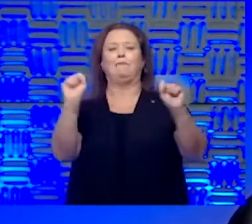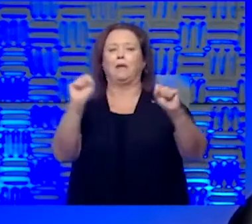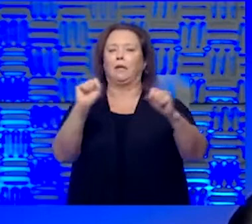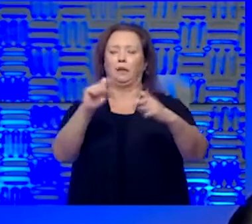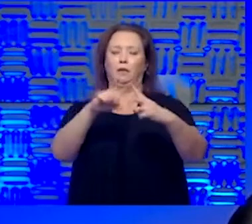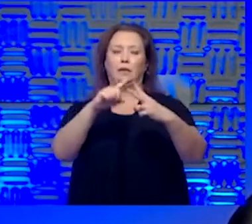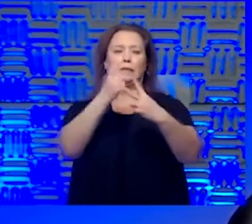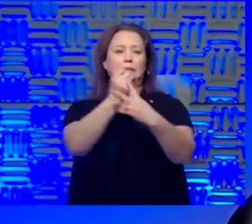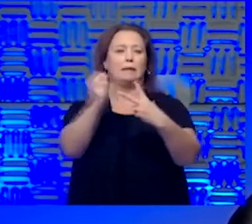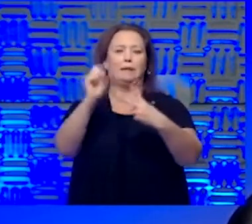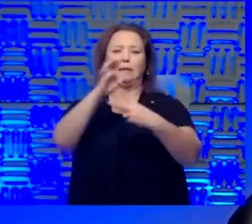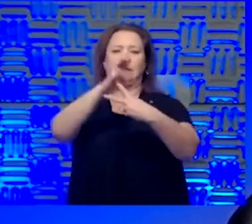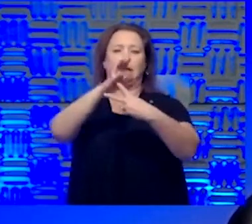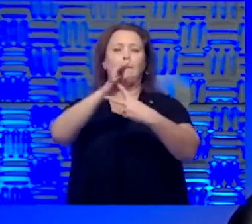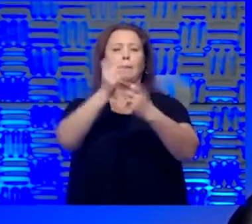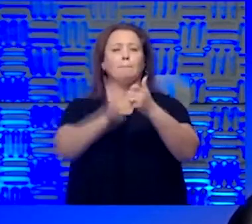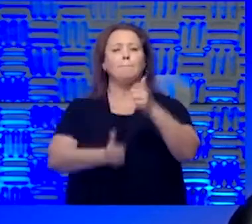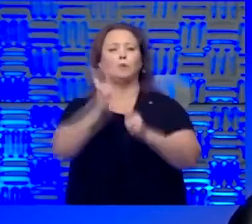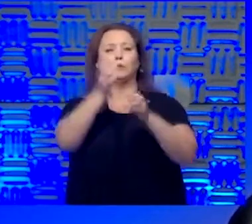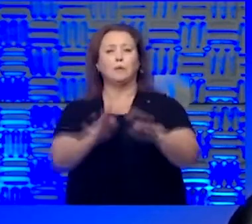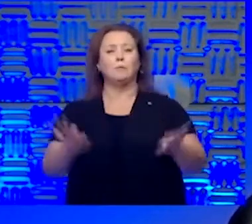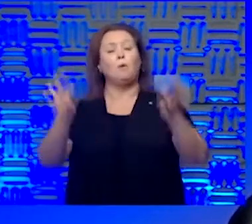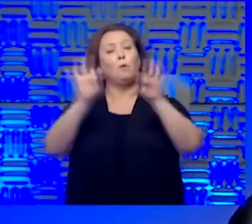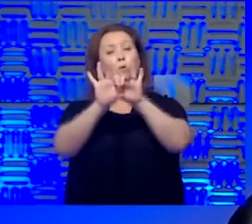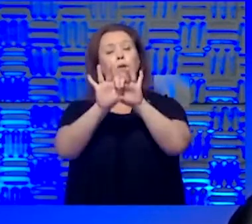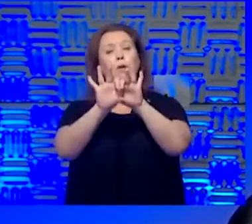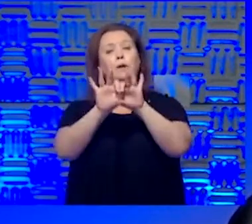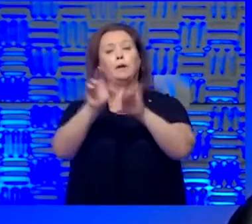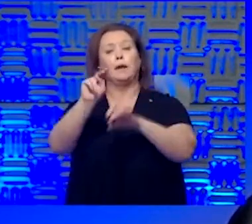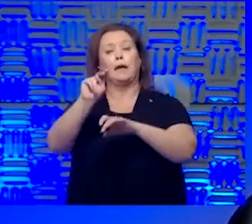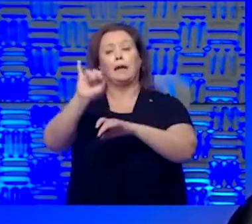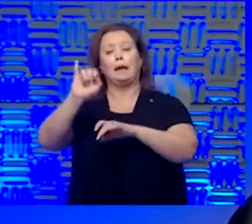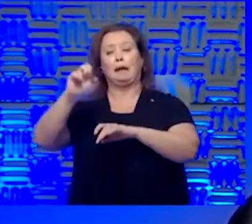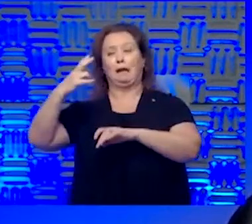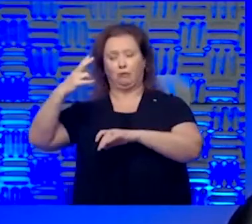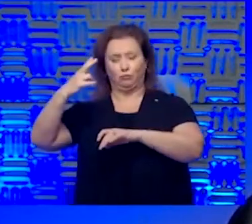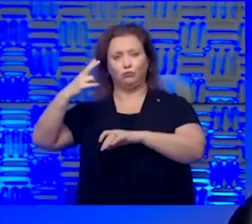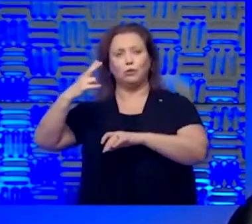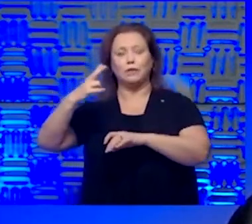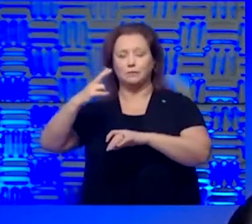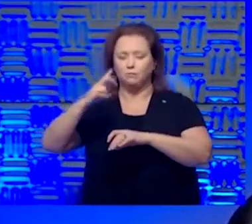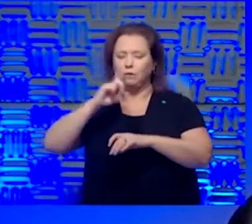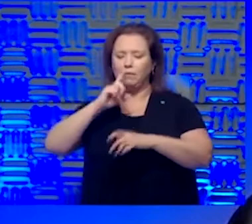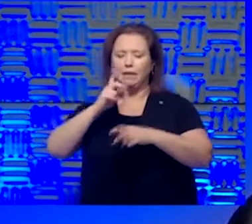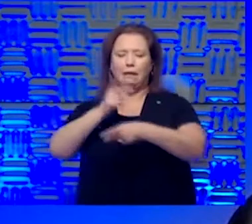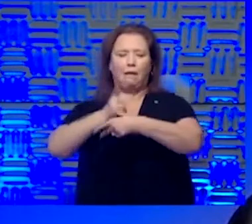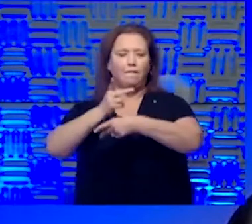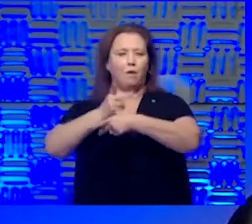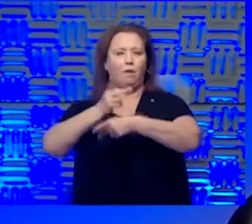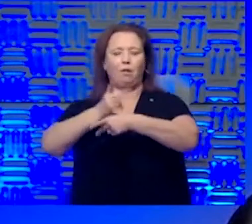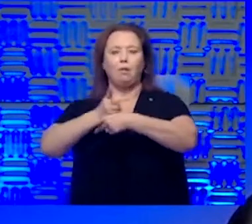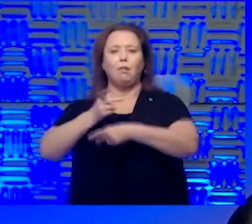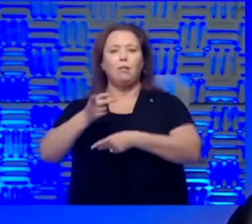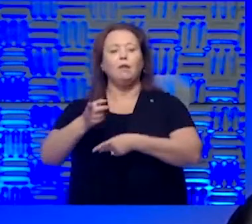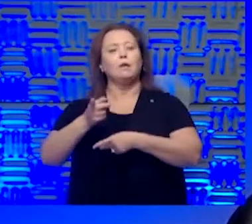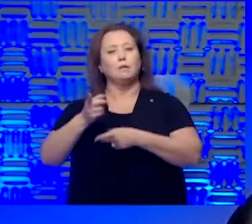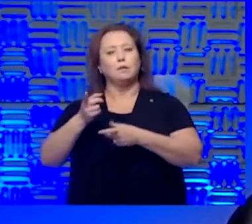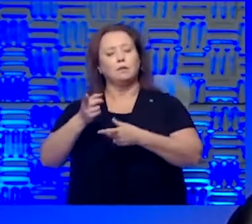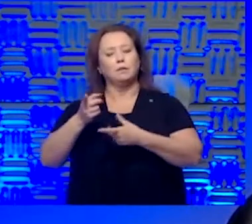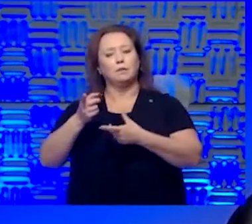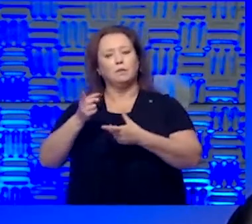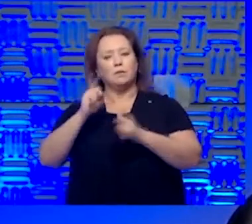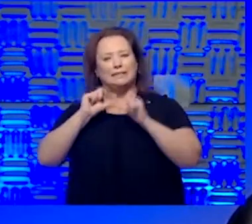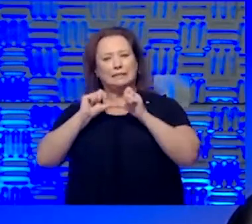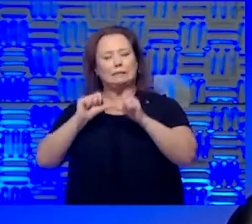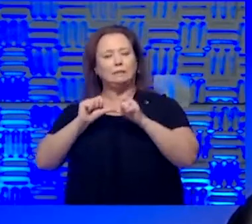important thing. So I think moving forward, we are, and the NIH is being cautious, and I think we just continue to do that